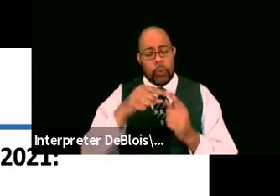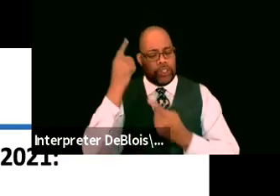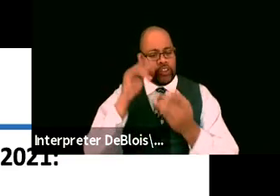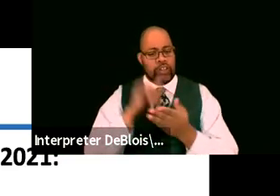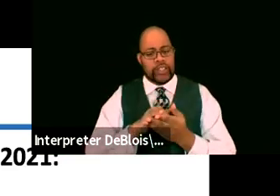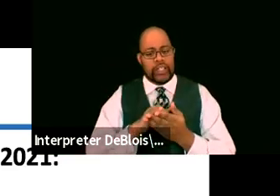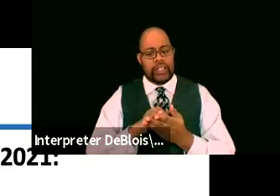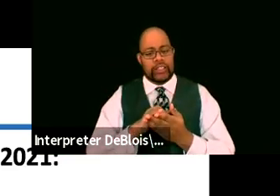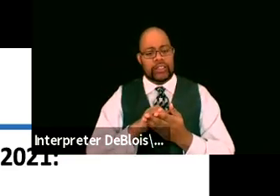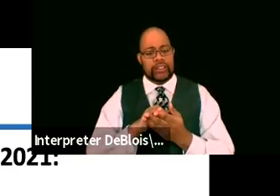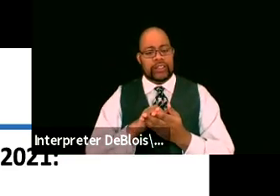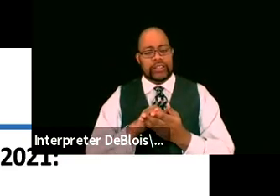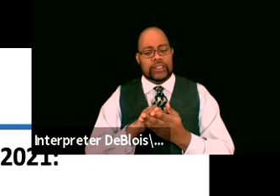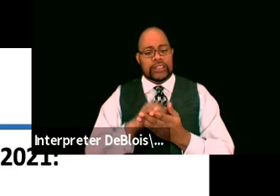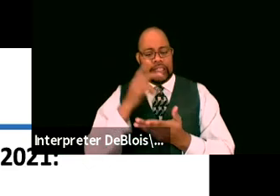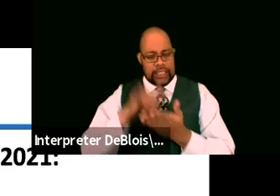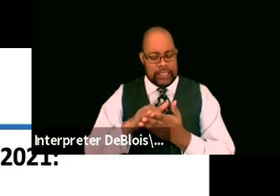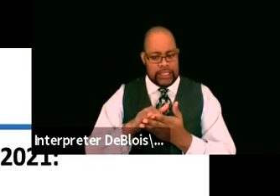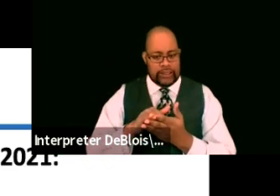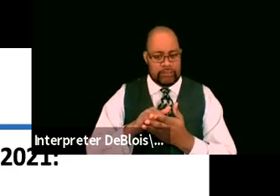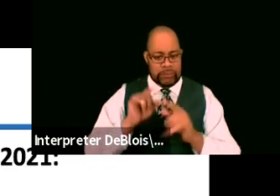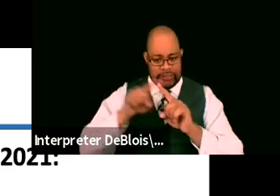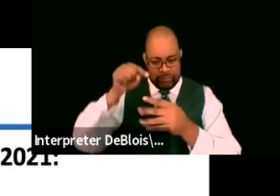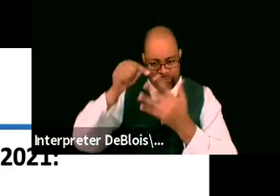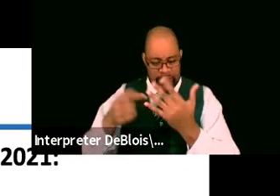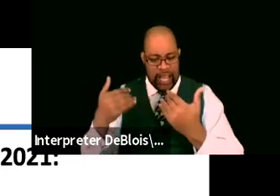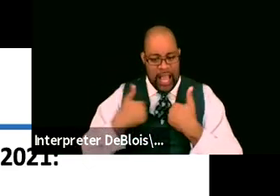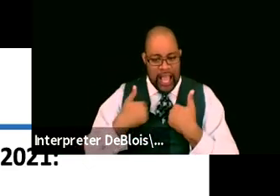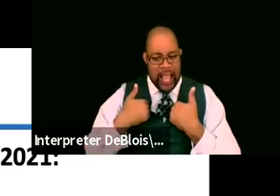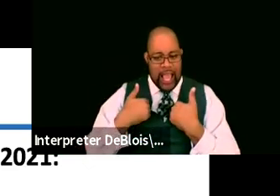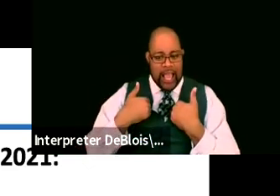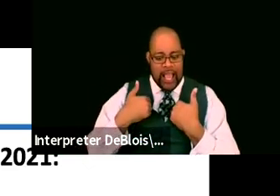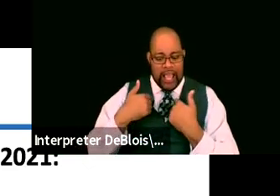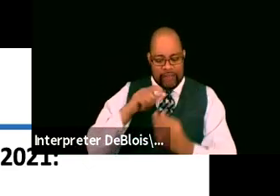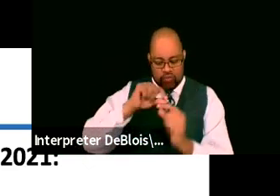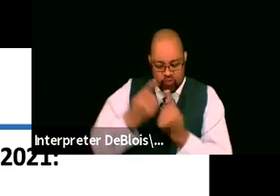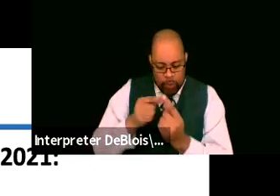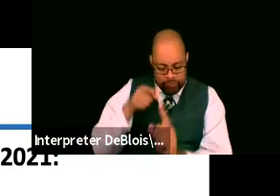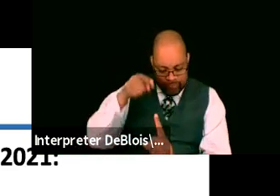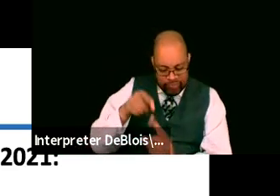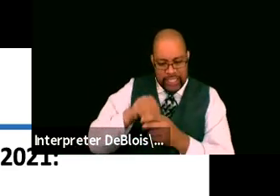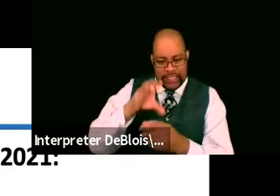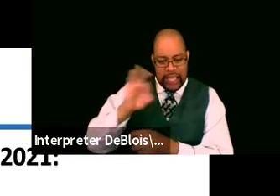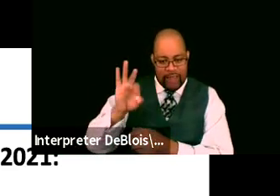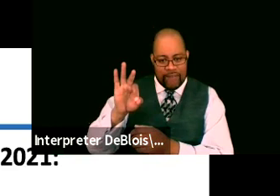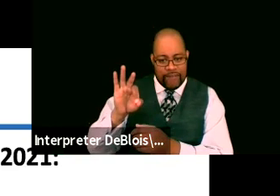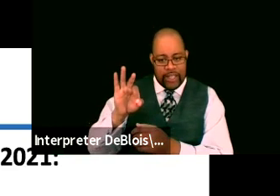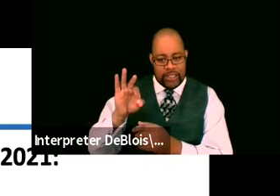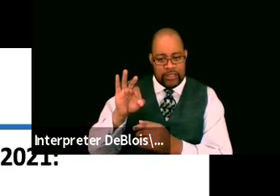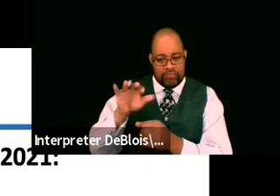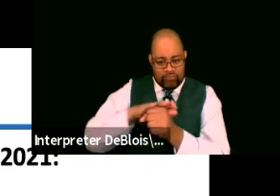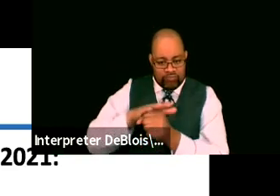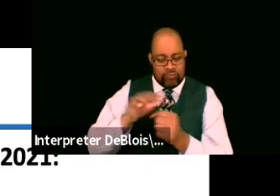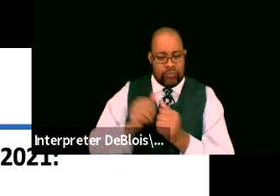that Burkholderia-Sapiecia and multivorans clearly have a species niche in the cystic fibrosis lung, for example, in terms